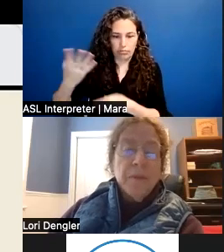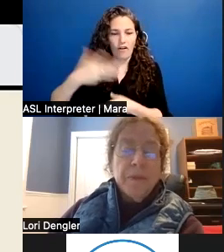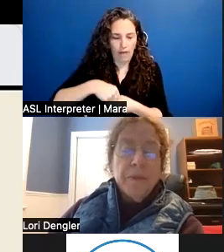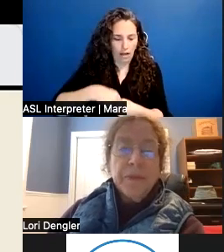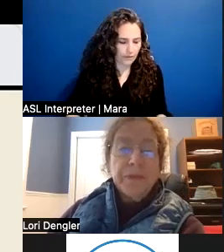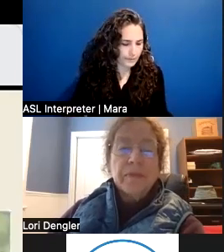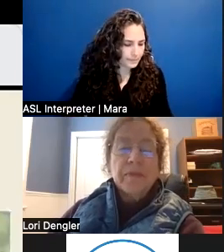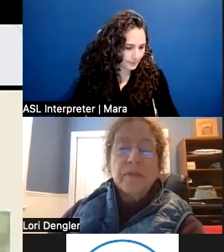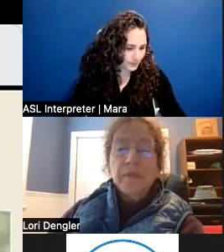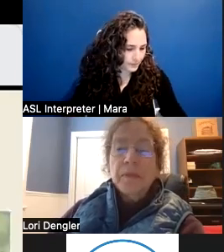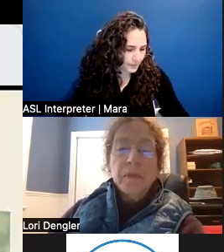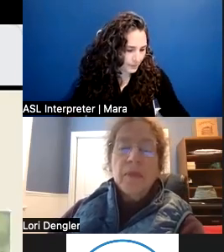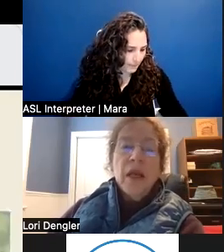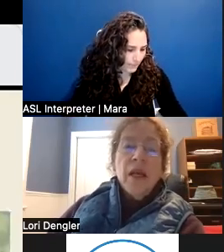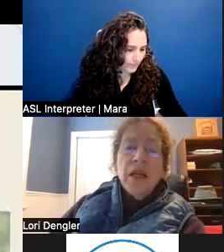please.